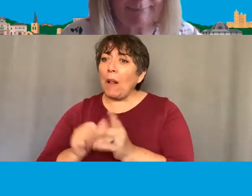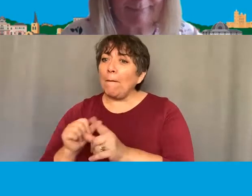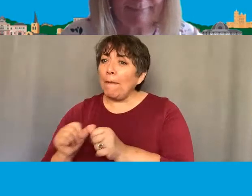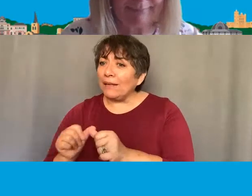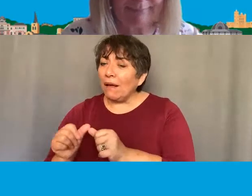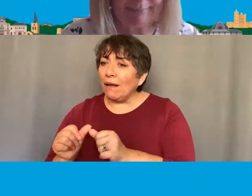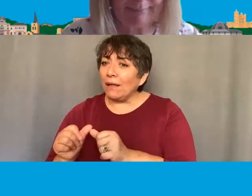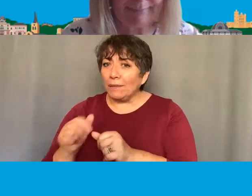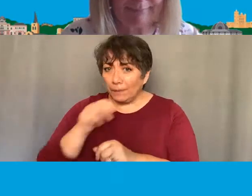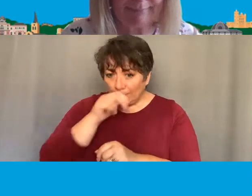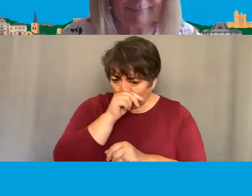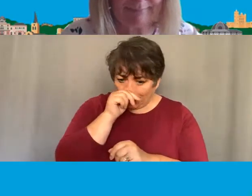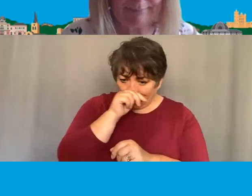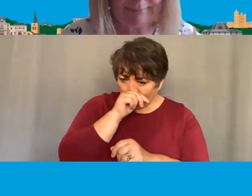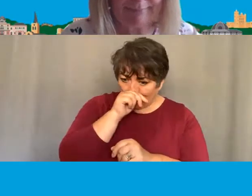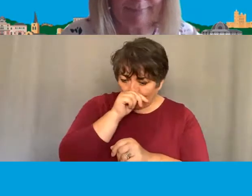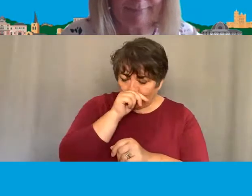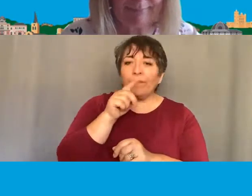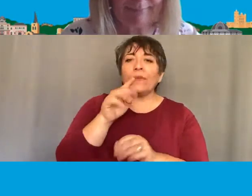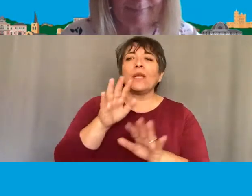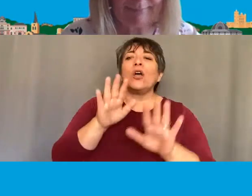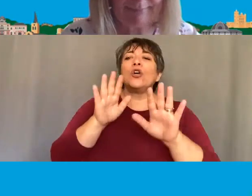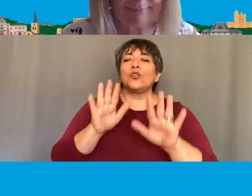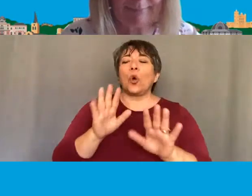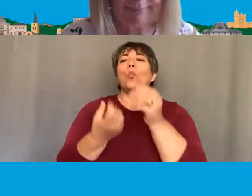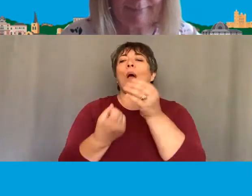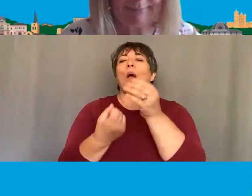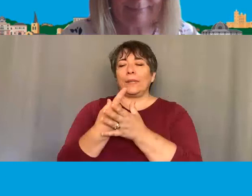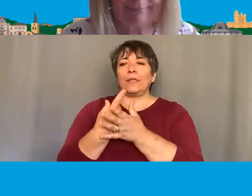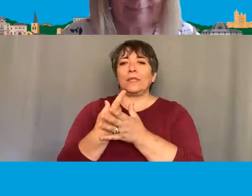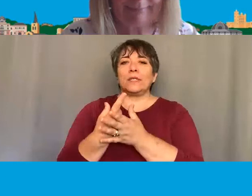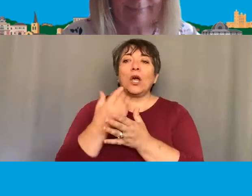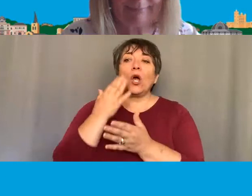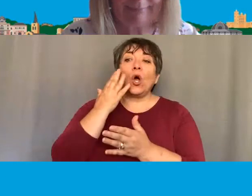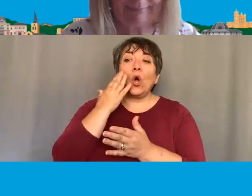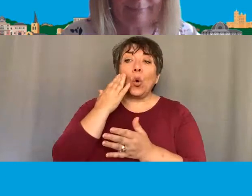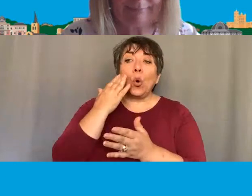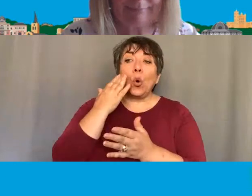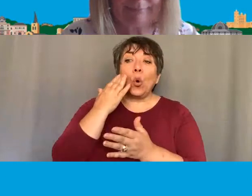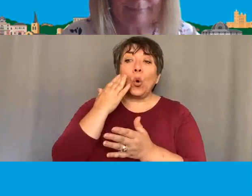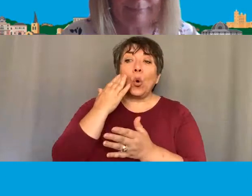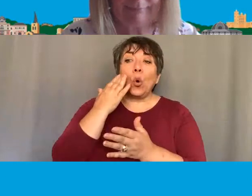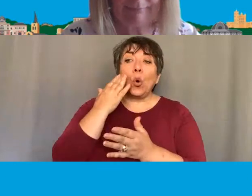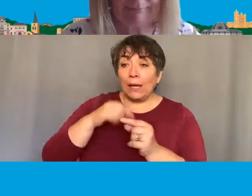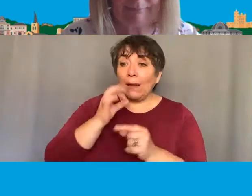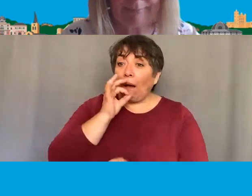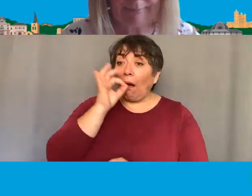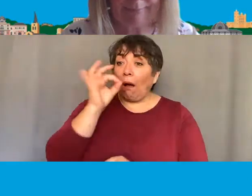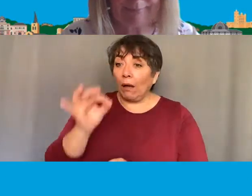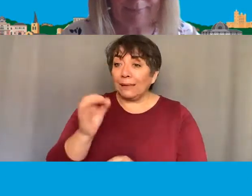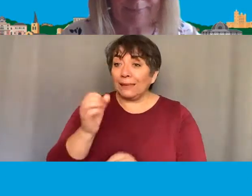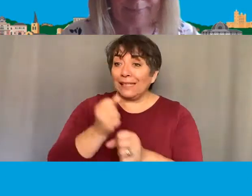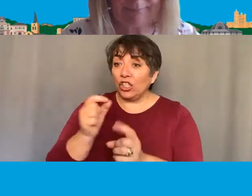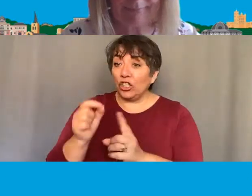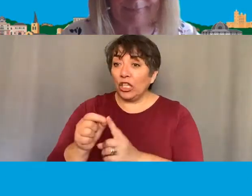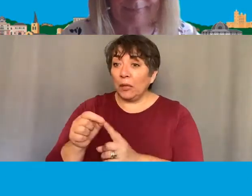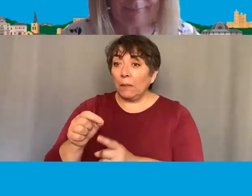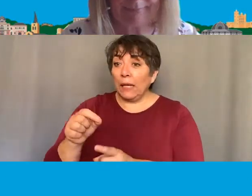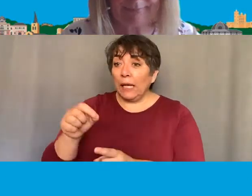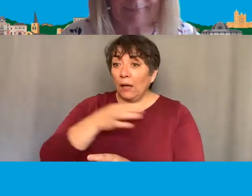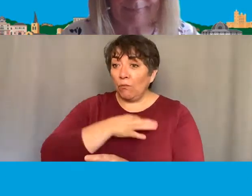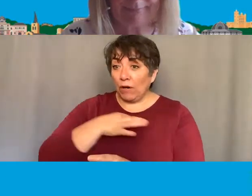practice, we do stop third-party ordering, which includes distance selling pharmacies. So we would ask